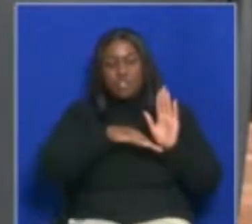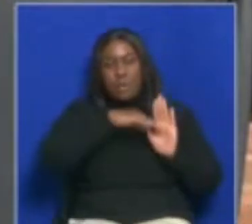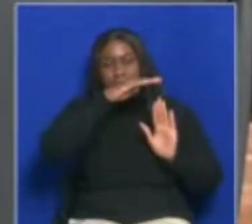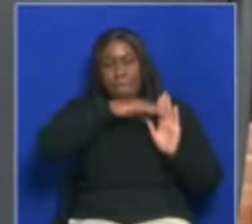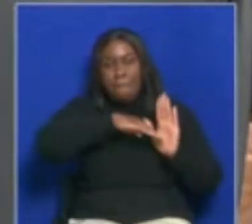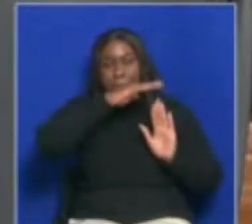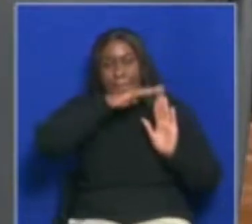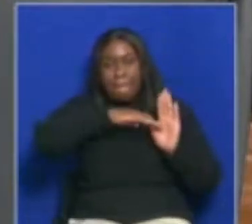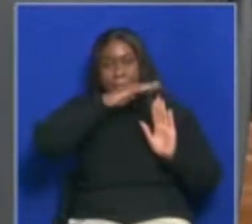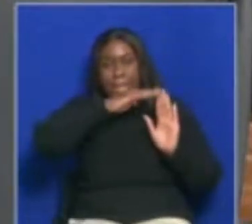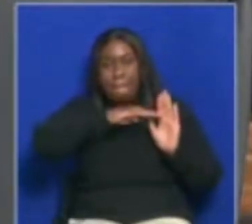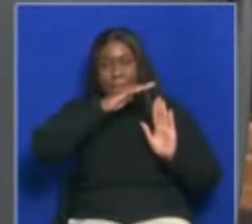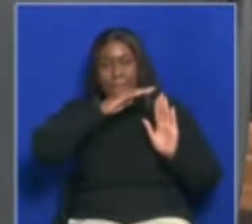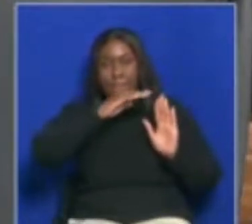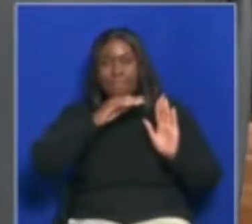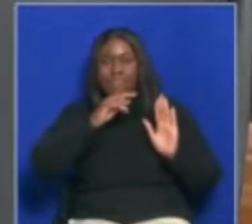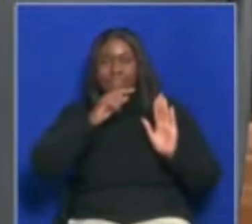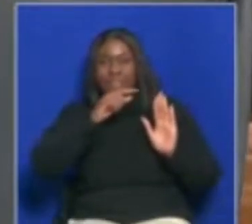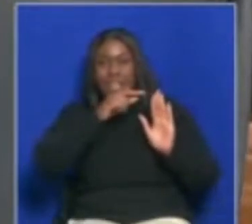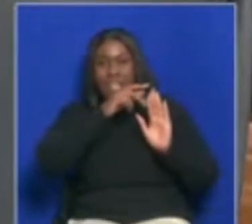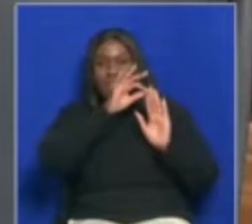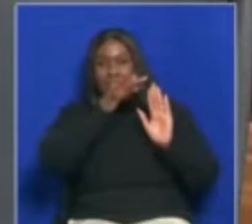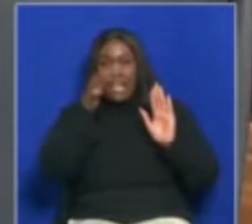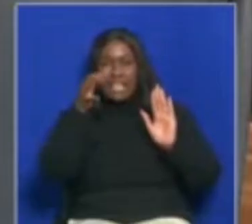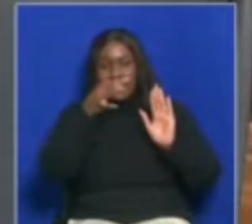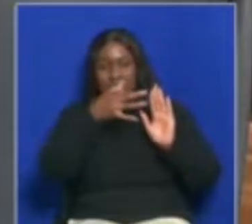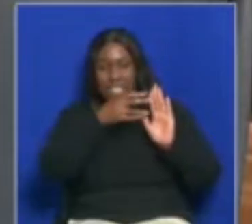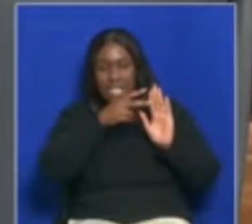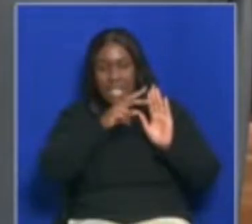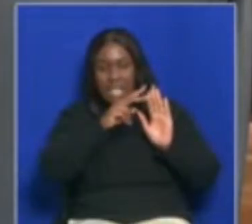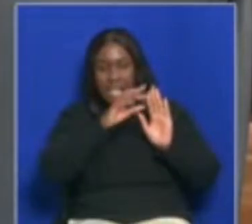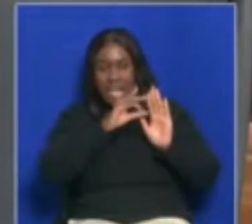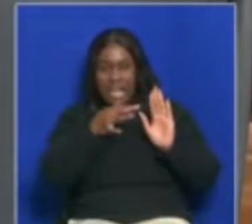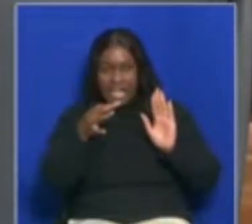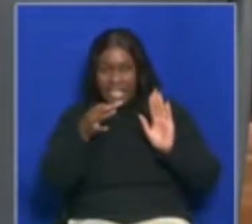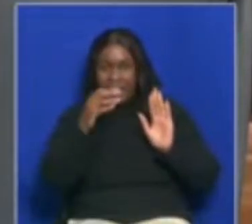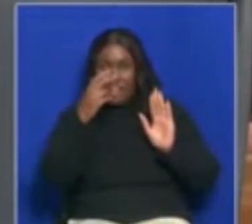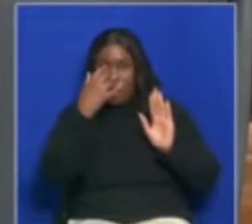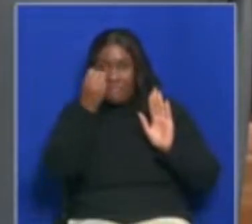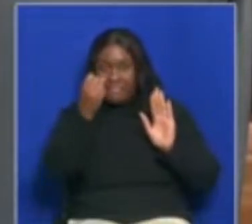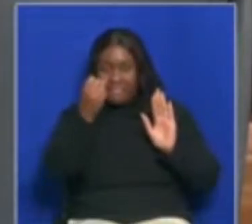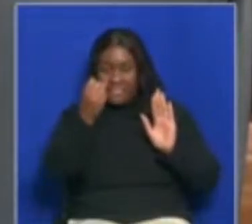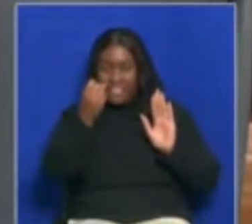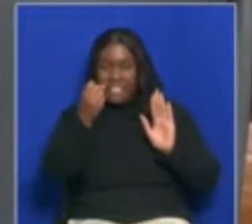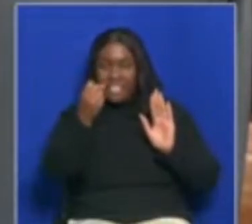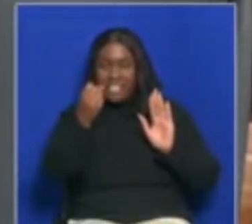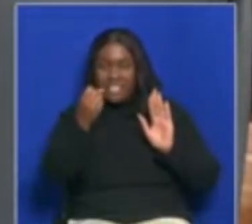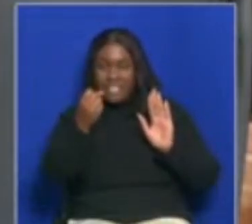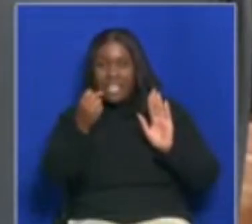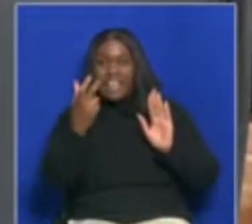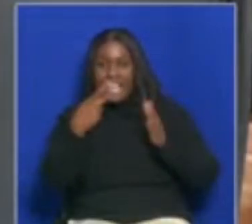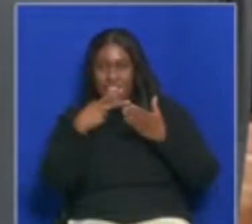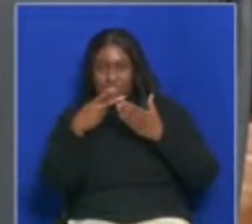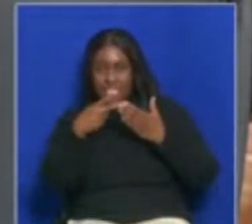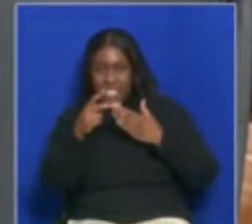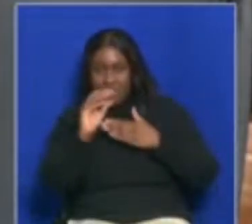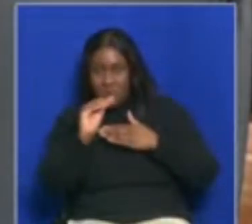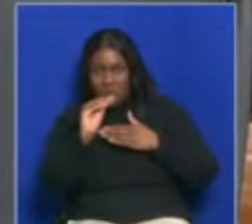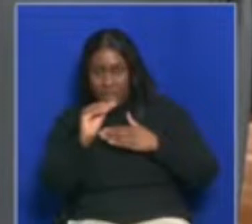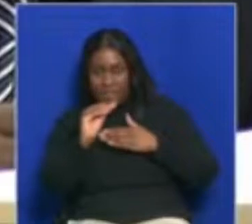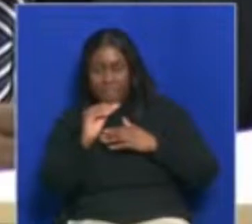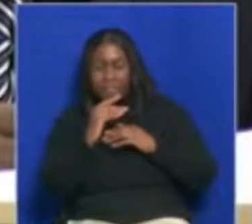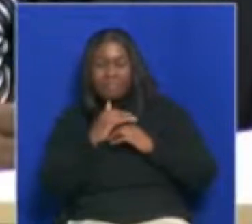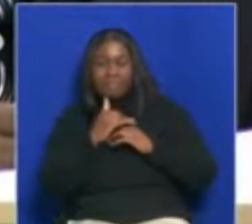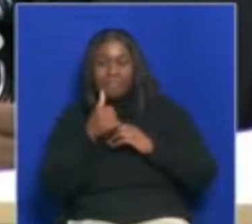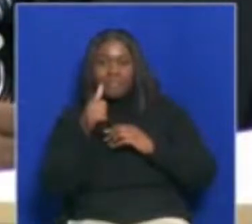first two lines. You got the first one, ignition off, and it gives you the address. And then you would see